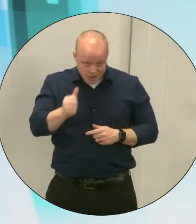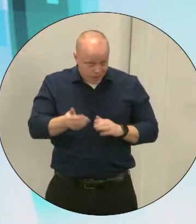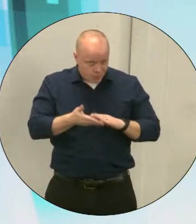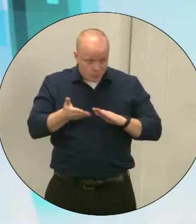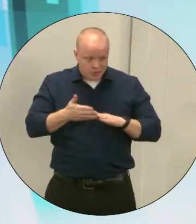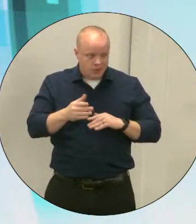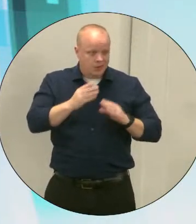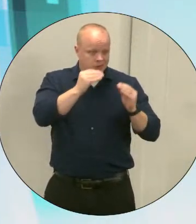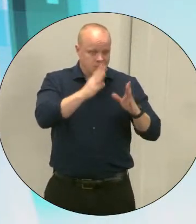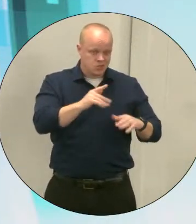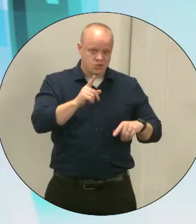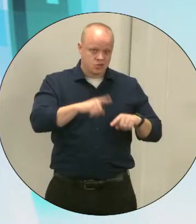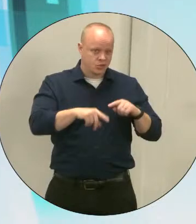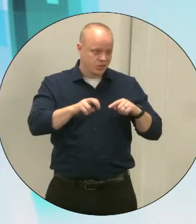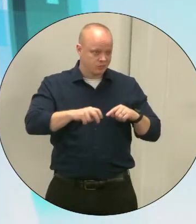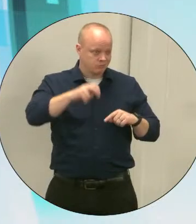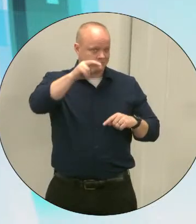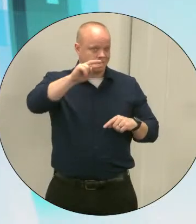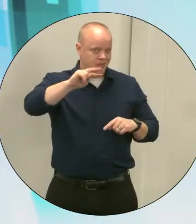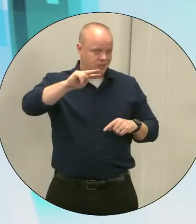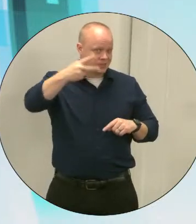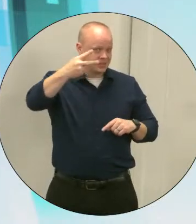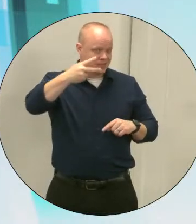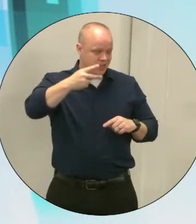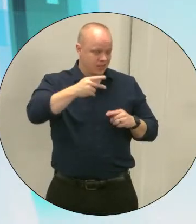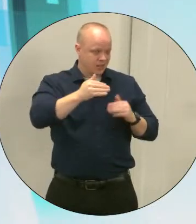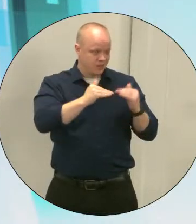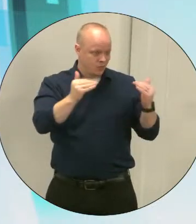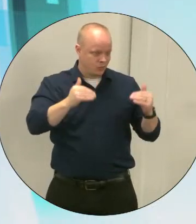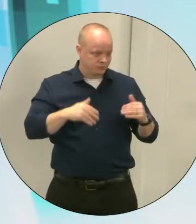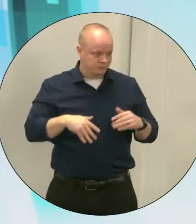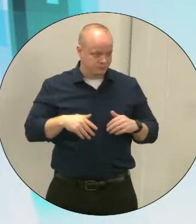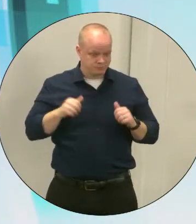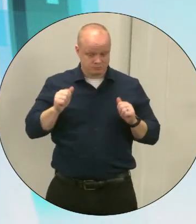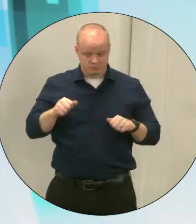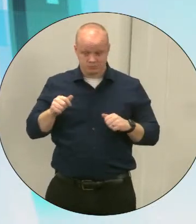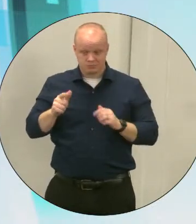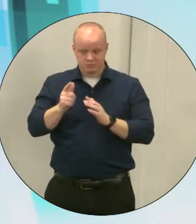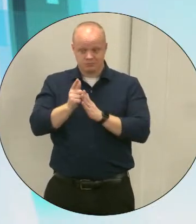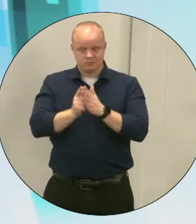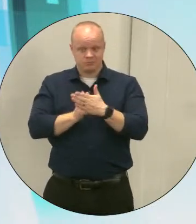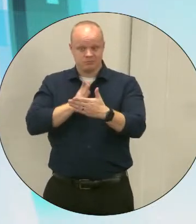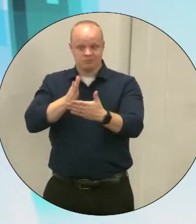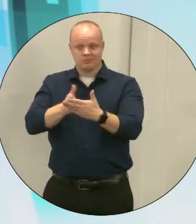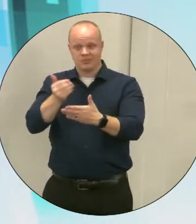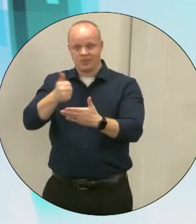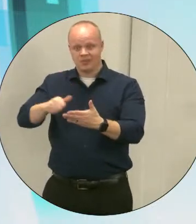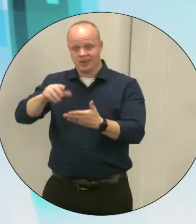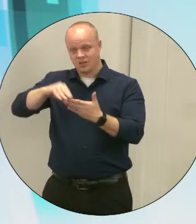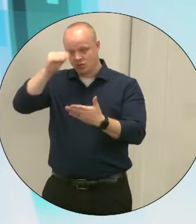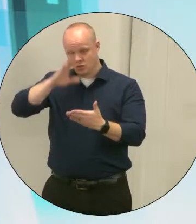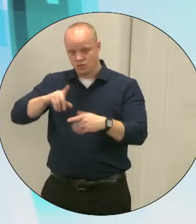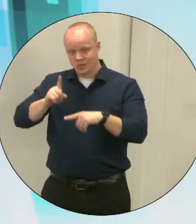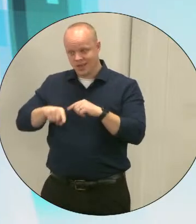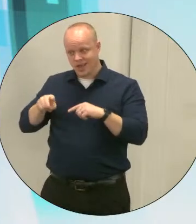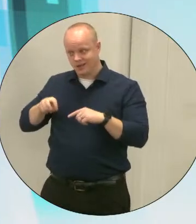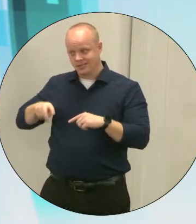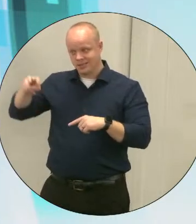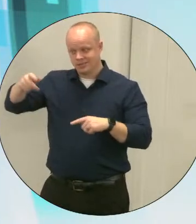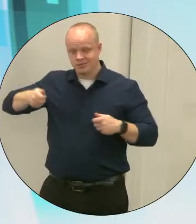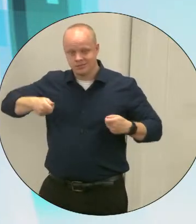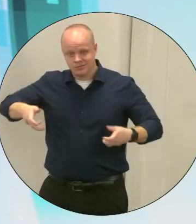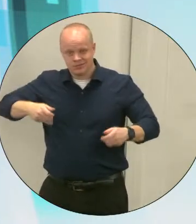Teachers can't get up to the second floor. Let's not even get started on a potential lawsuit of any students that can't take the stairs.